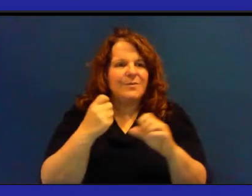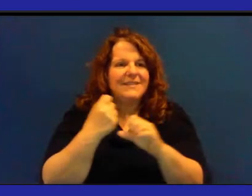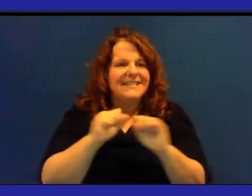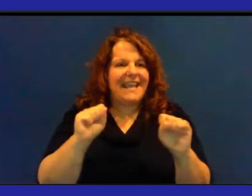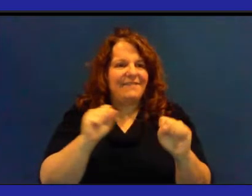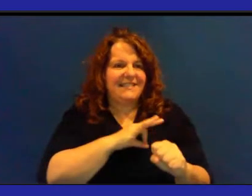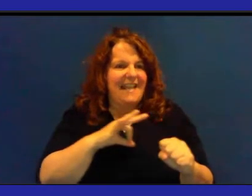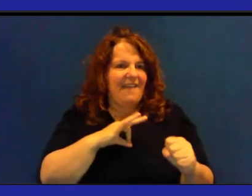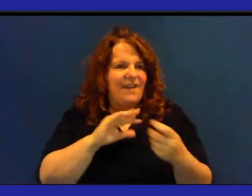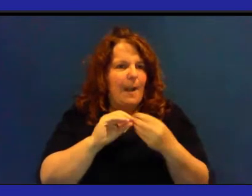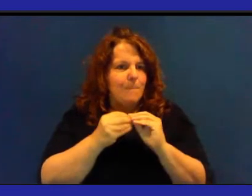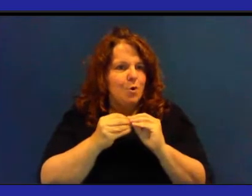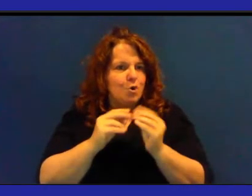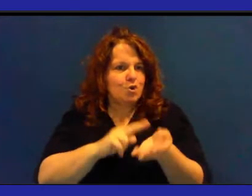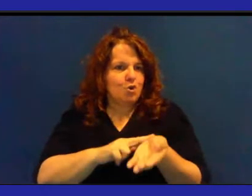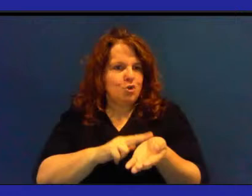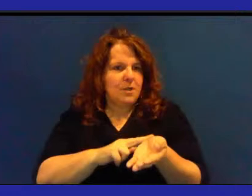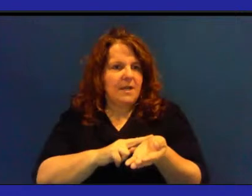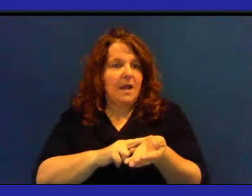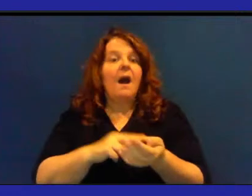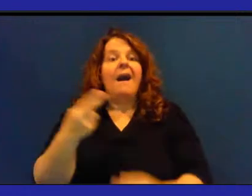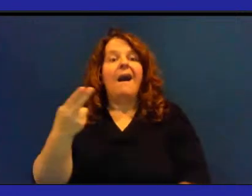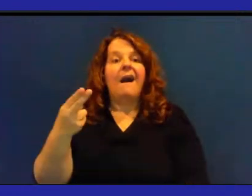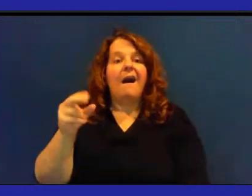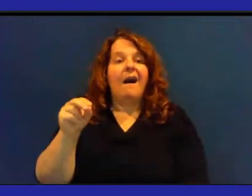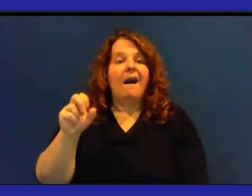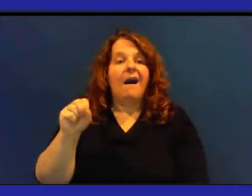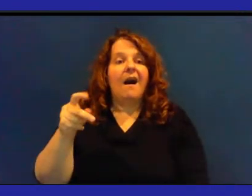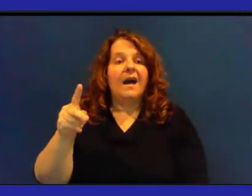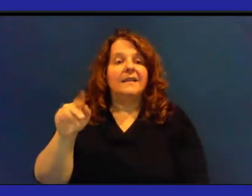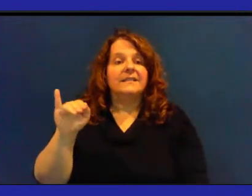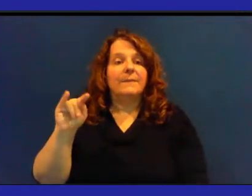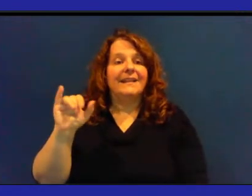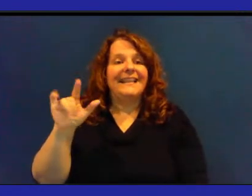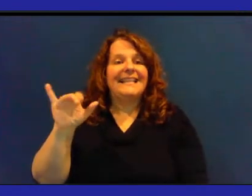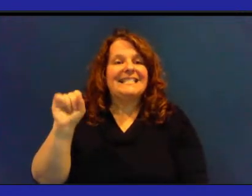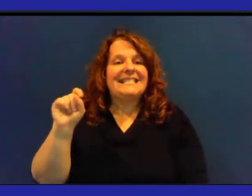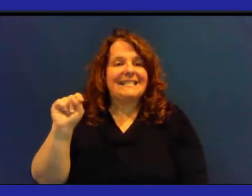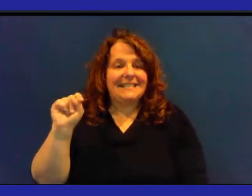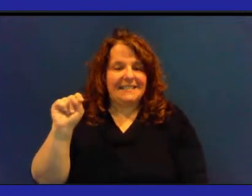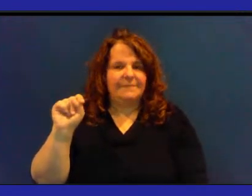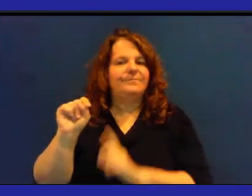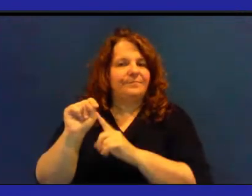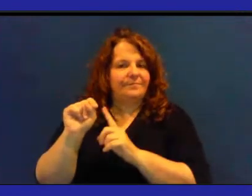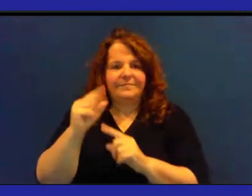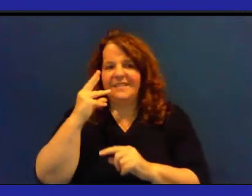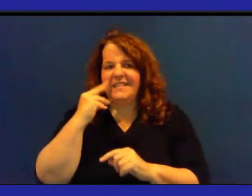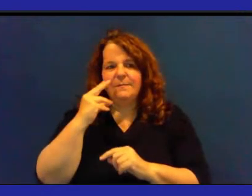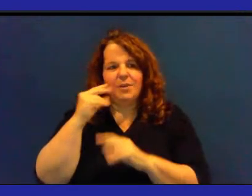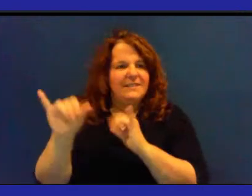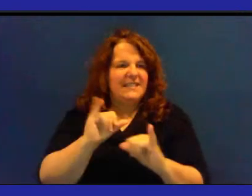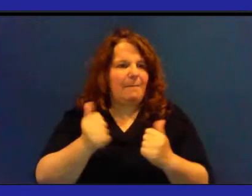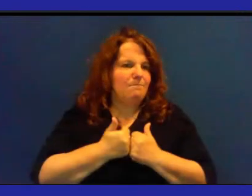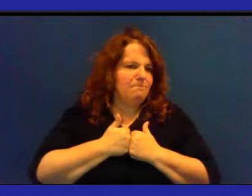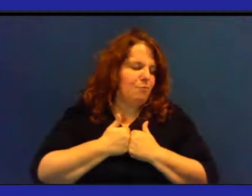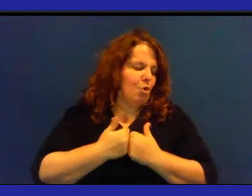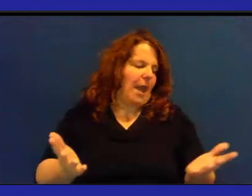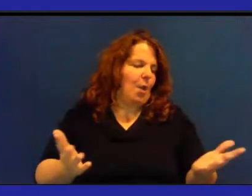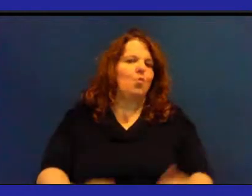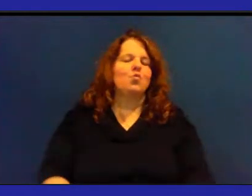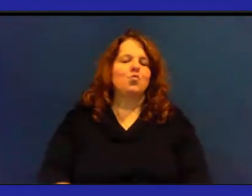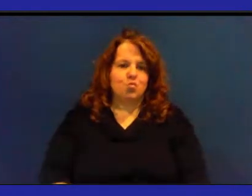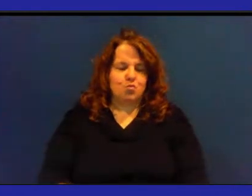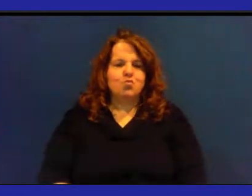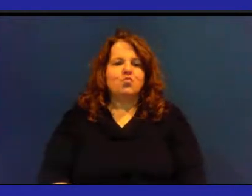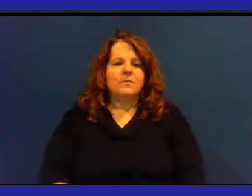staffing, hospitalists, and so they're experiencing the same sort of burnout. And then